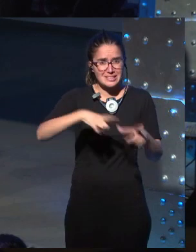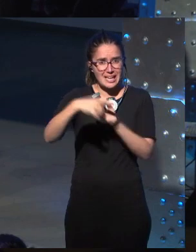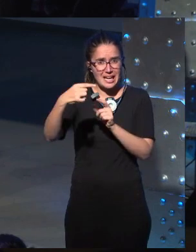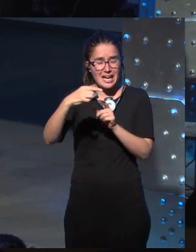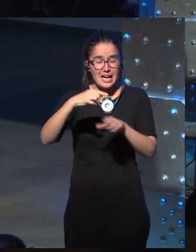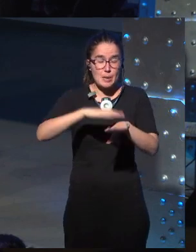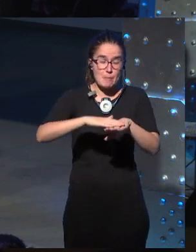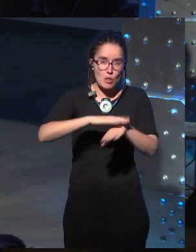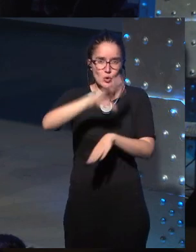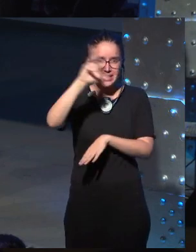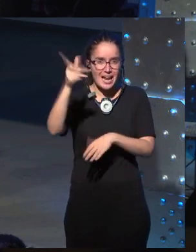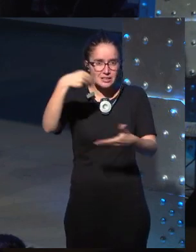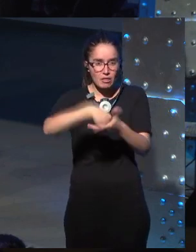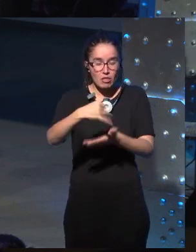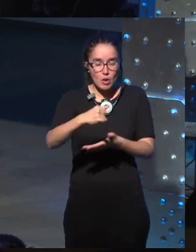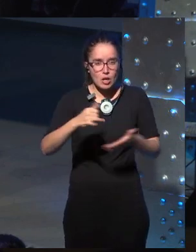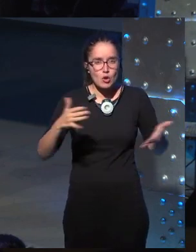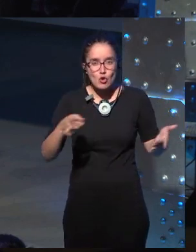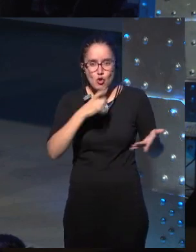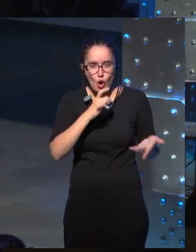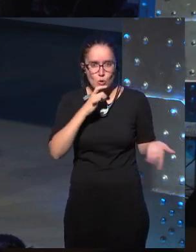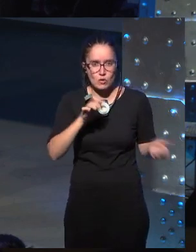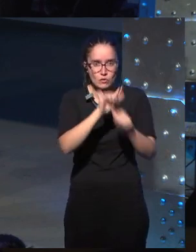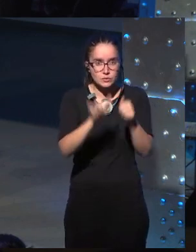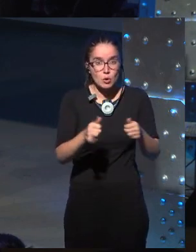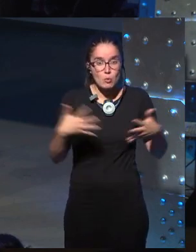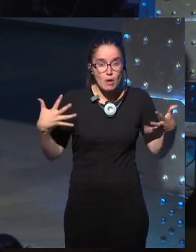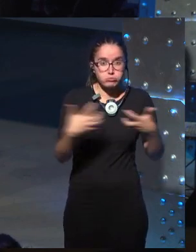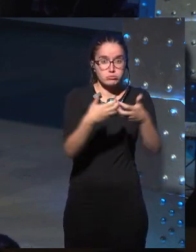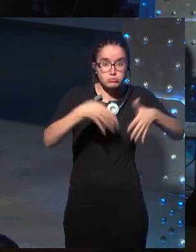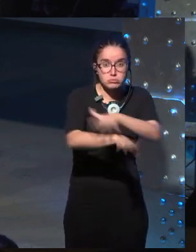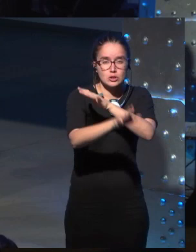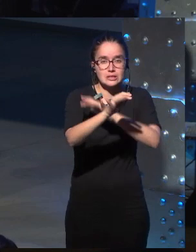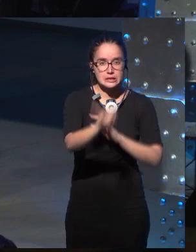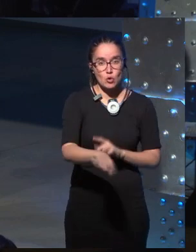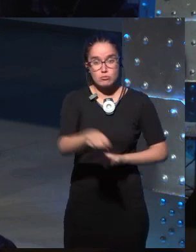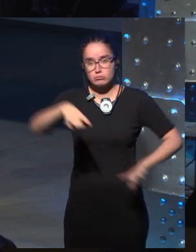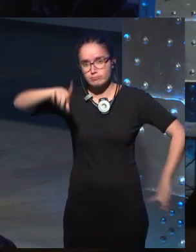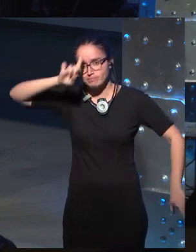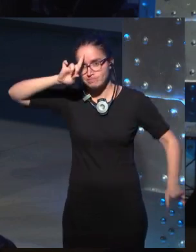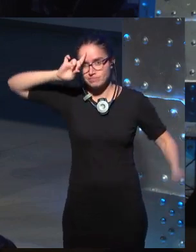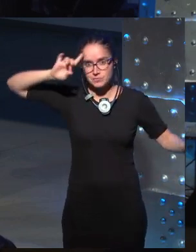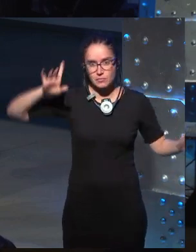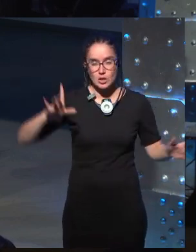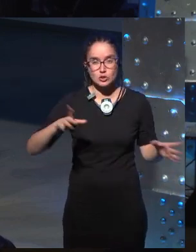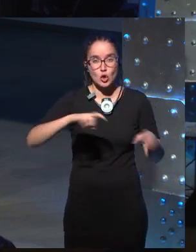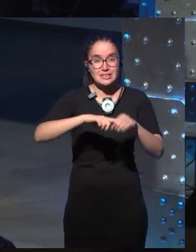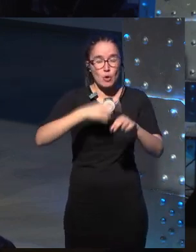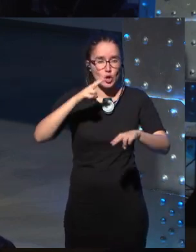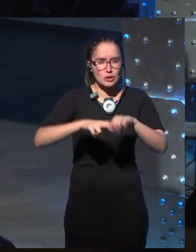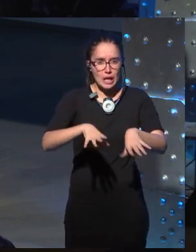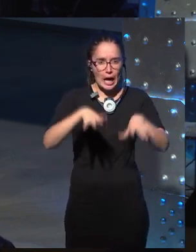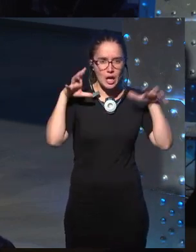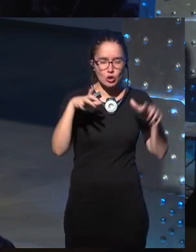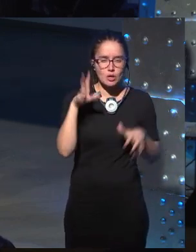black holes merging. Or not, maybe it's too small. The two black holes we saw merging were 29 and 36 mass times